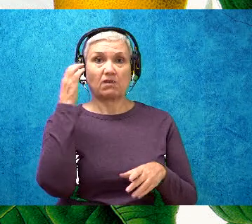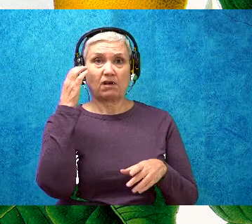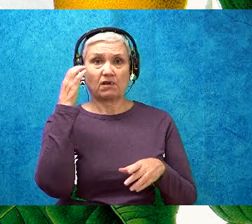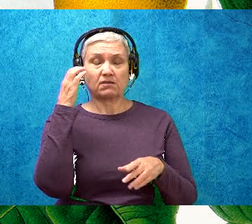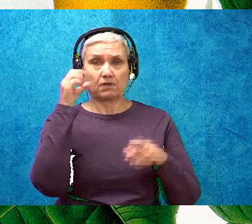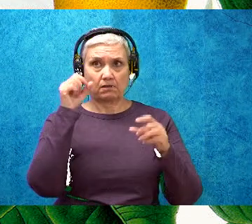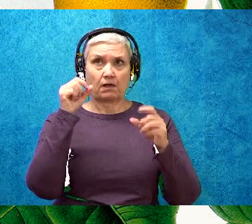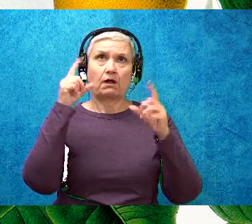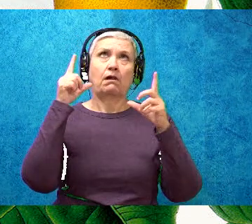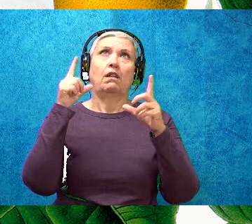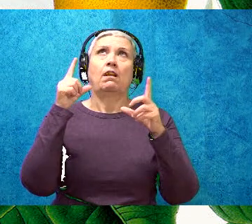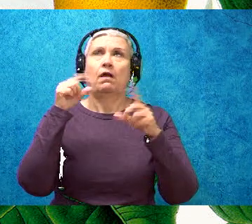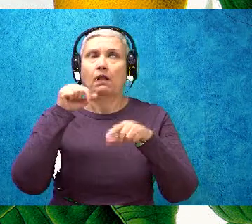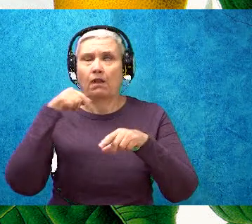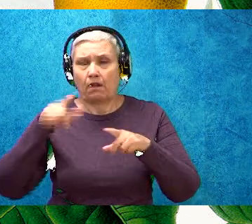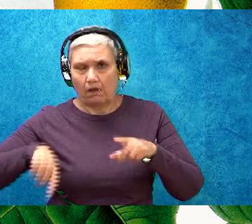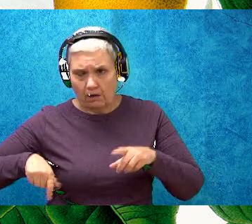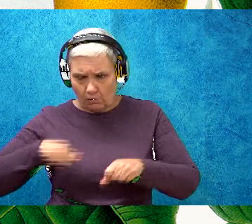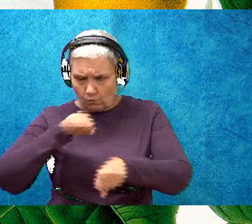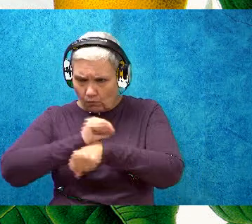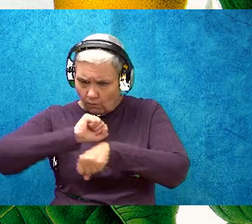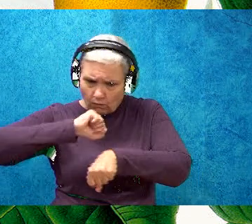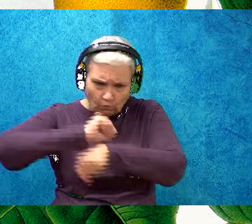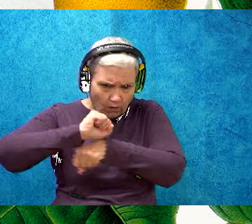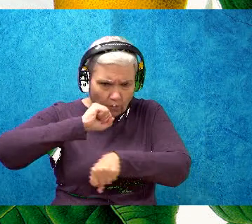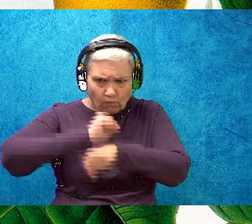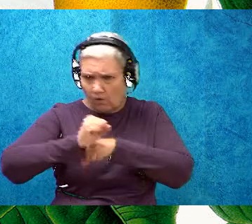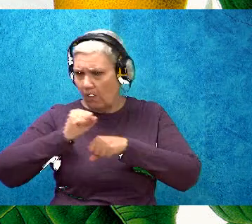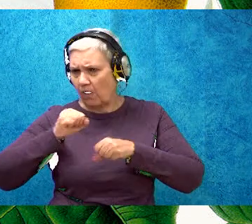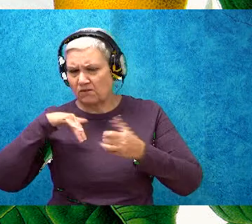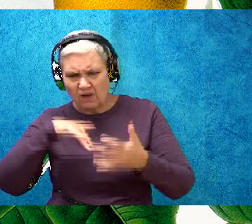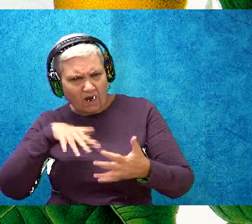late, working hard. The next one